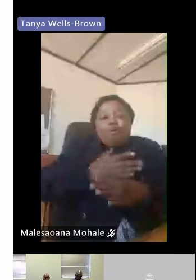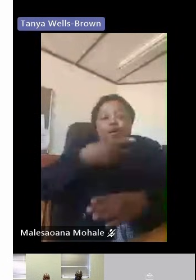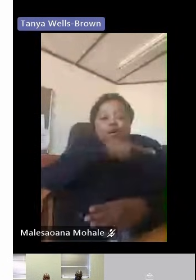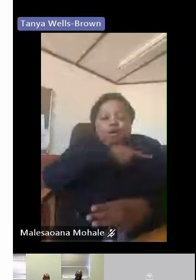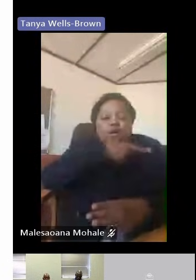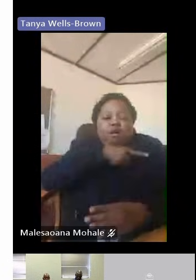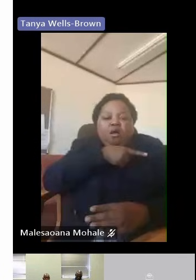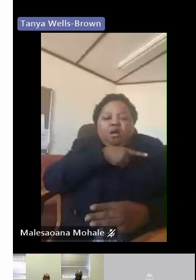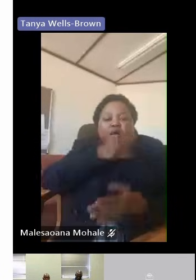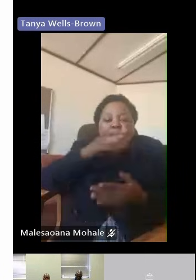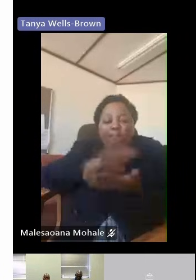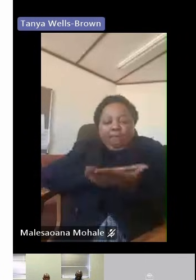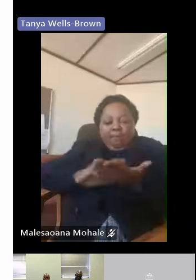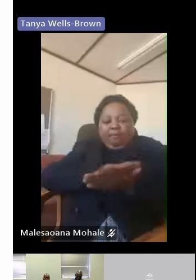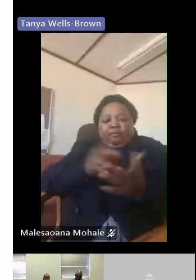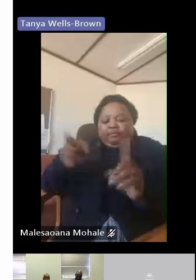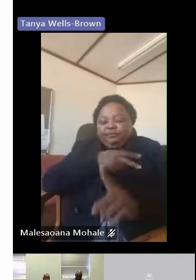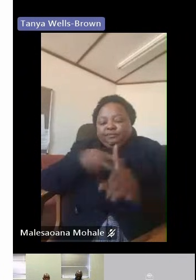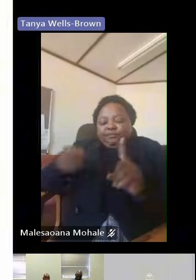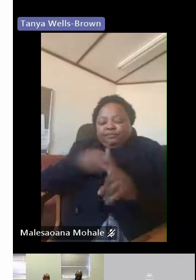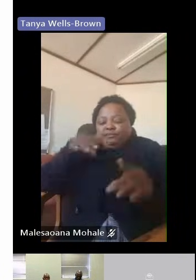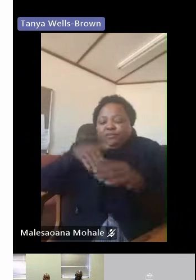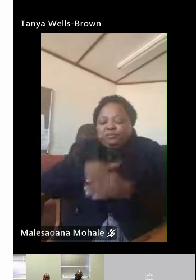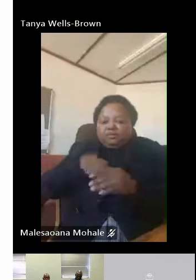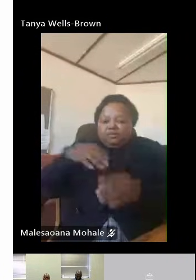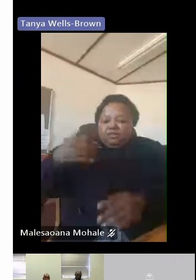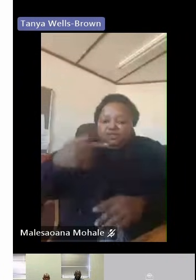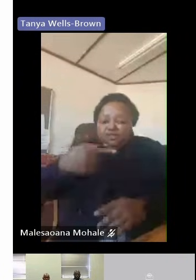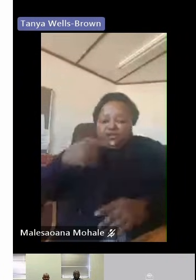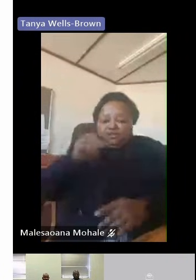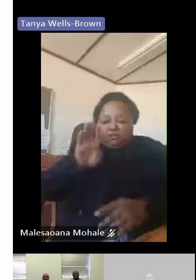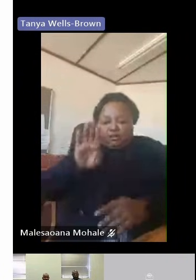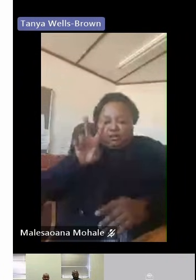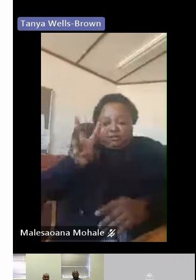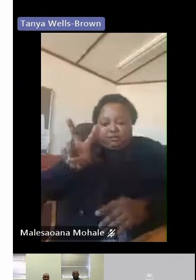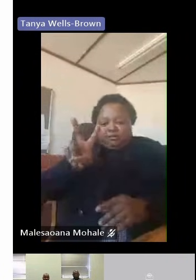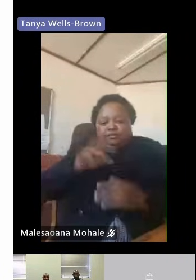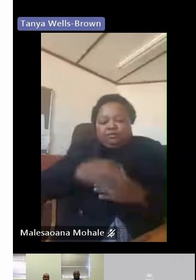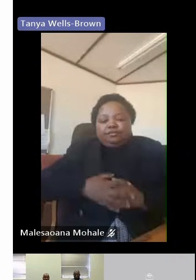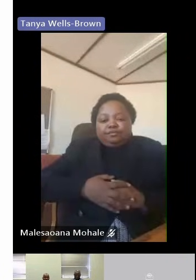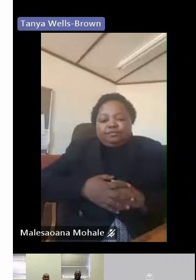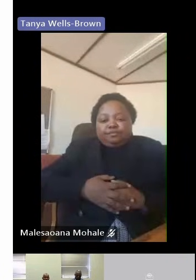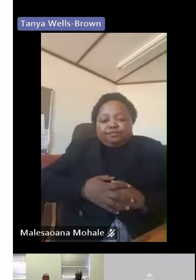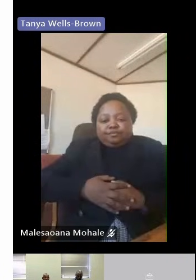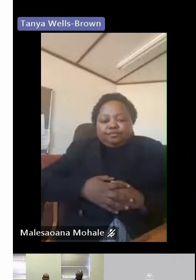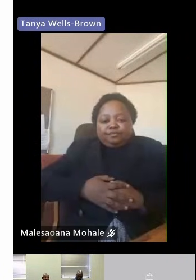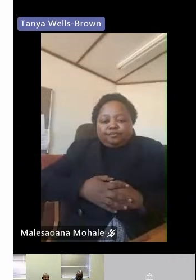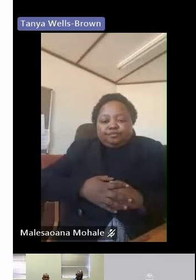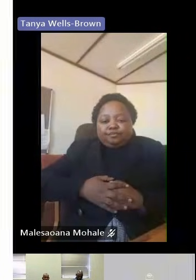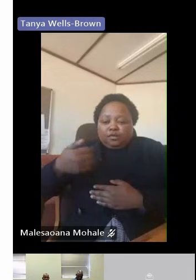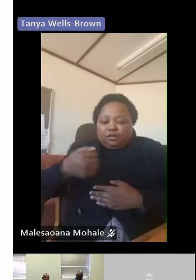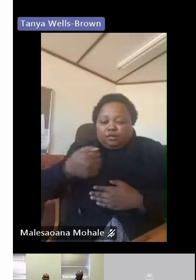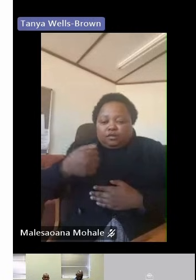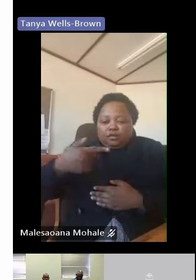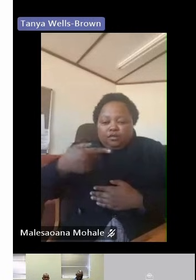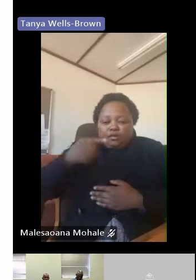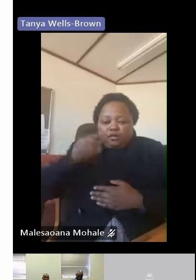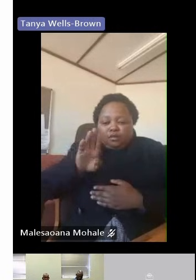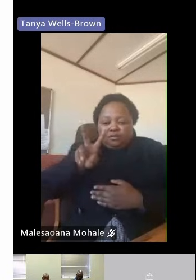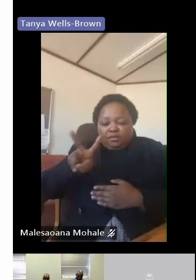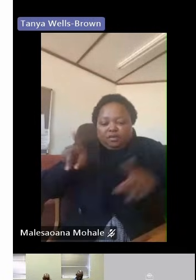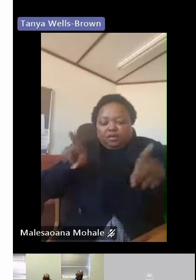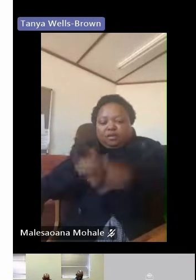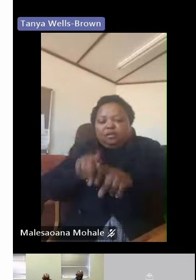gender-based violence and gender equality. Gender-based violence and the